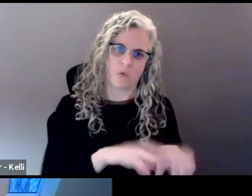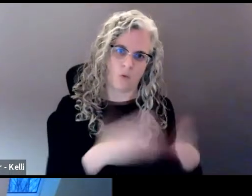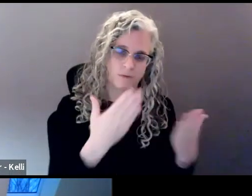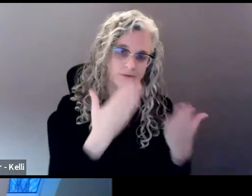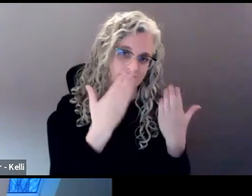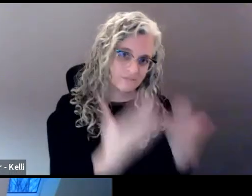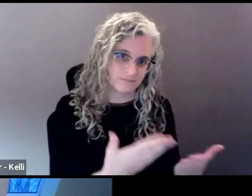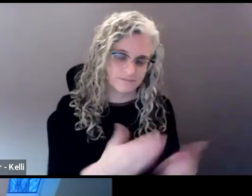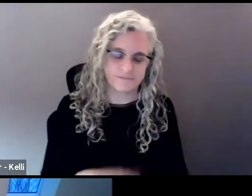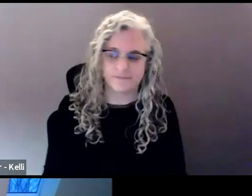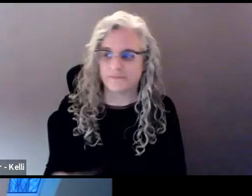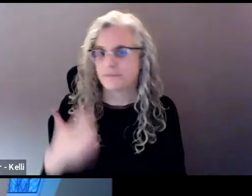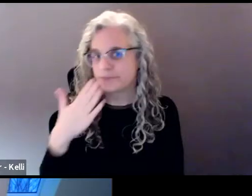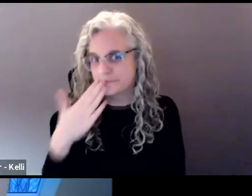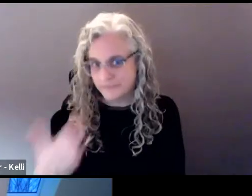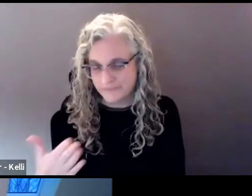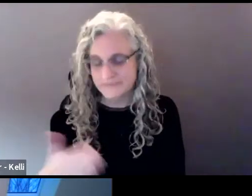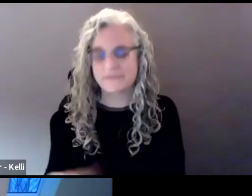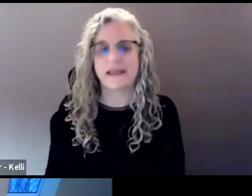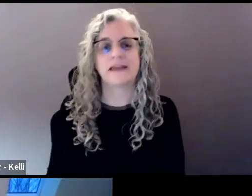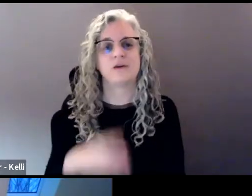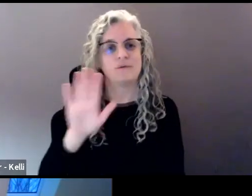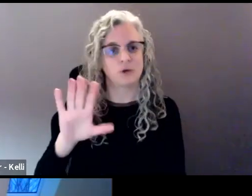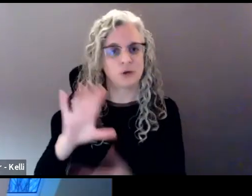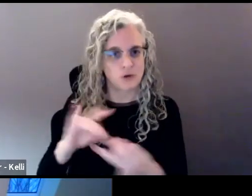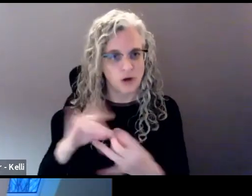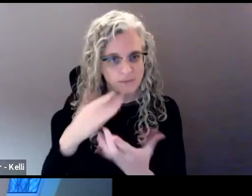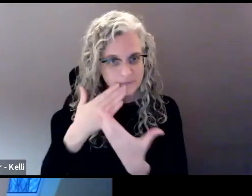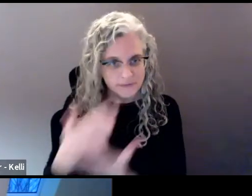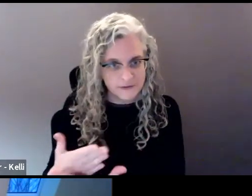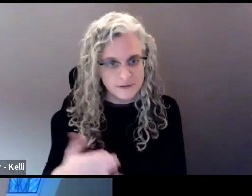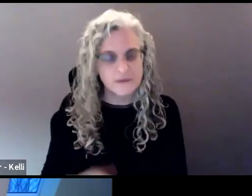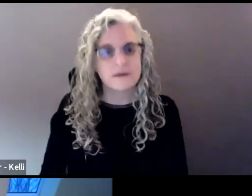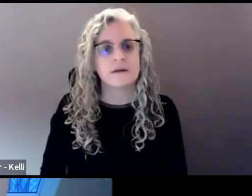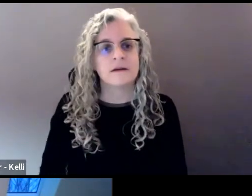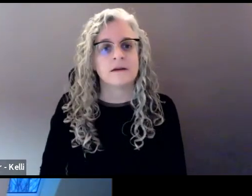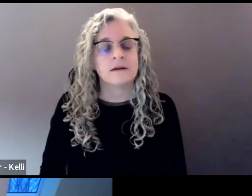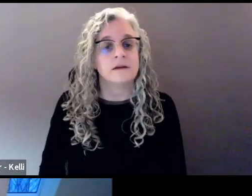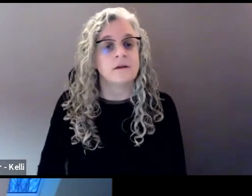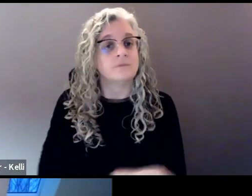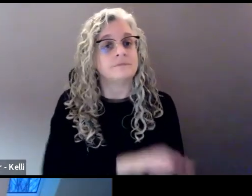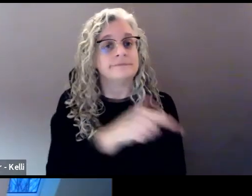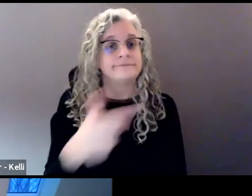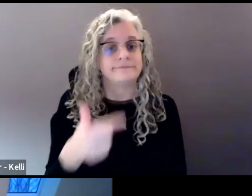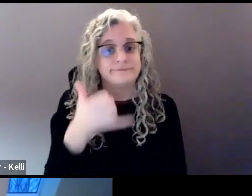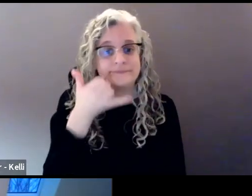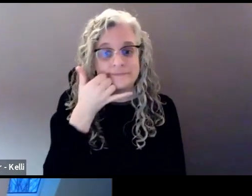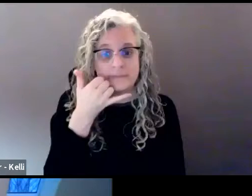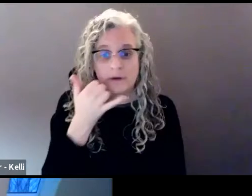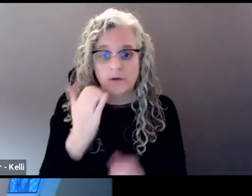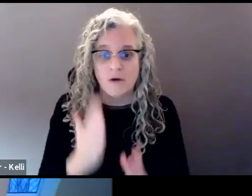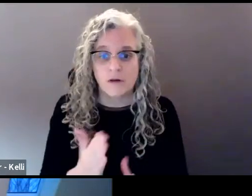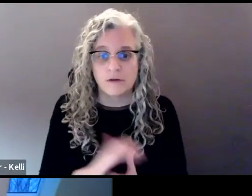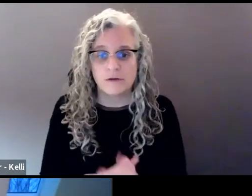Horn. Appreciate those comments. Eleanor, our next speaker.